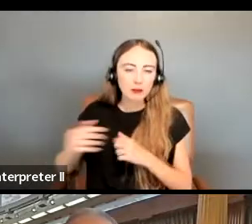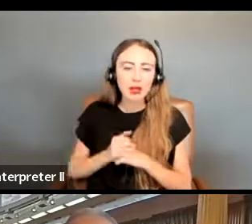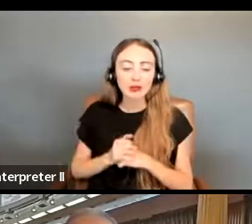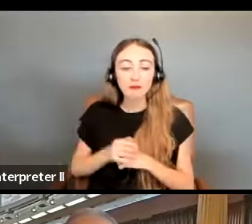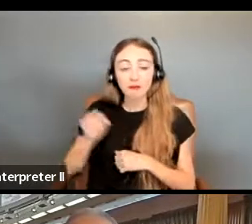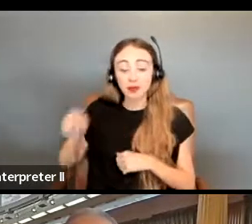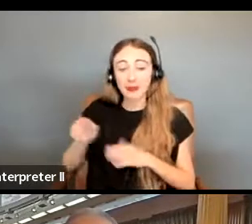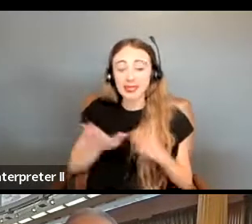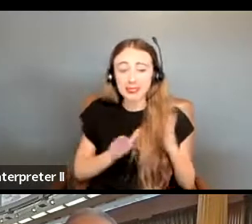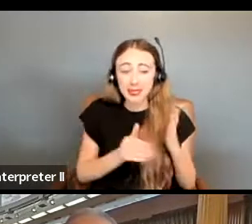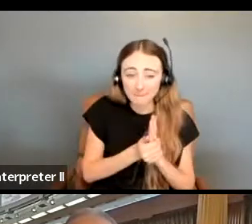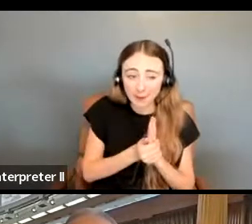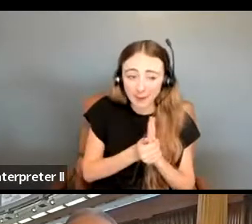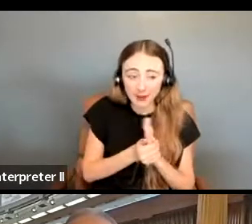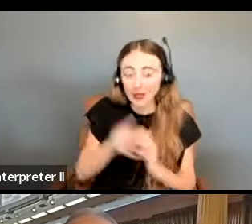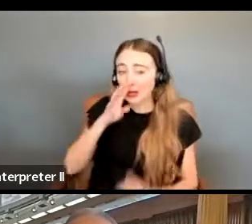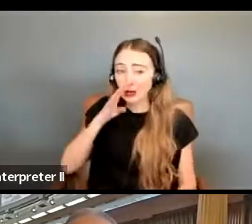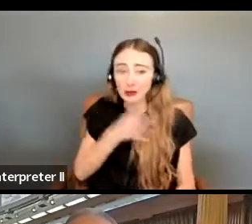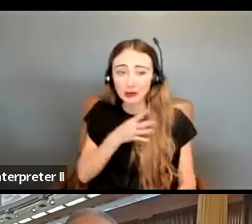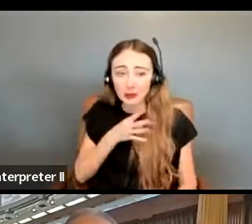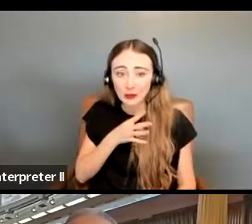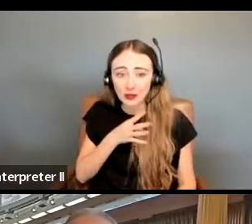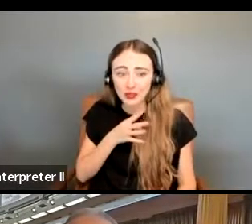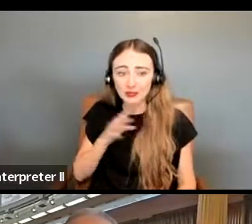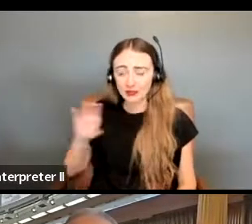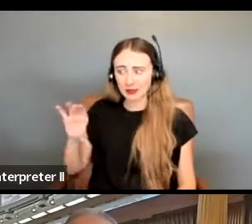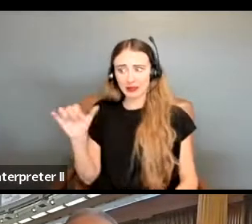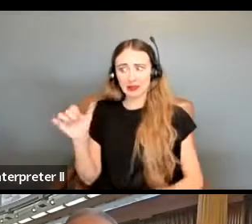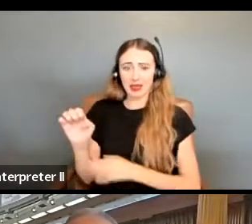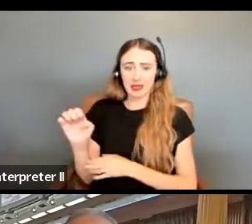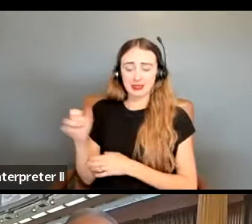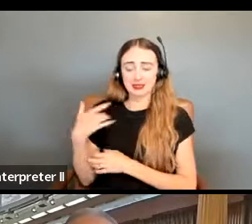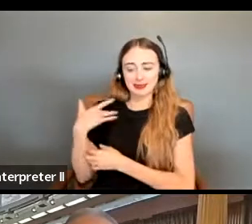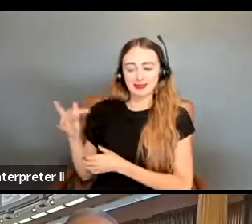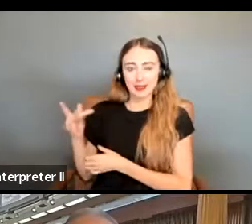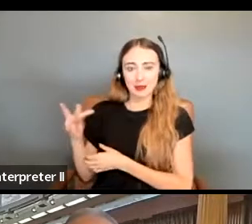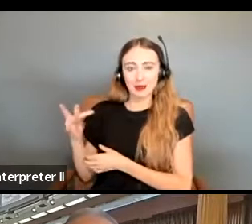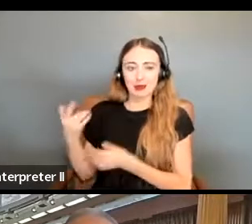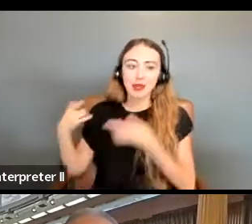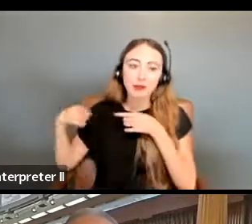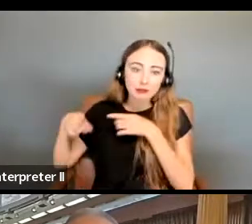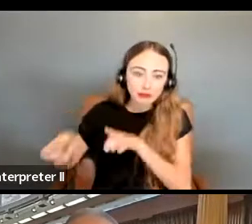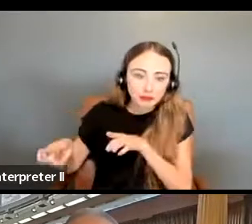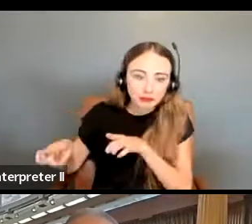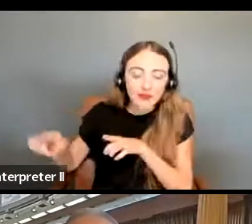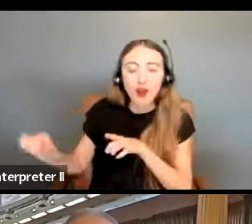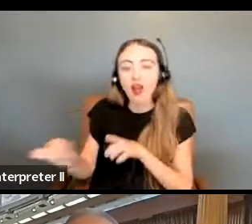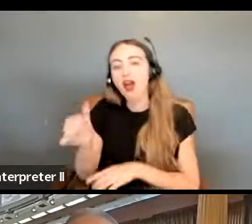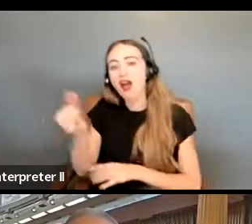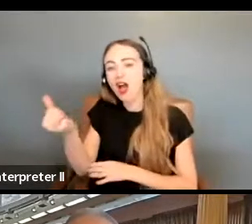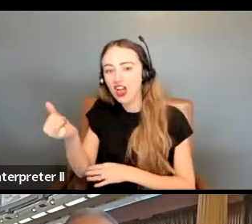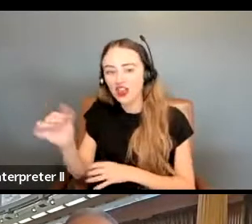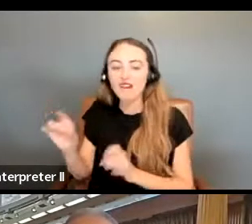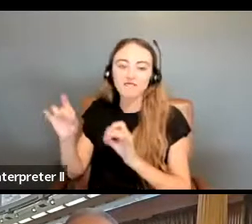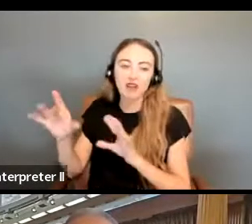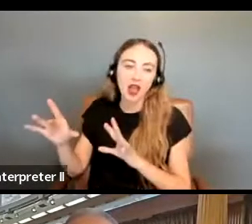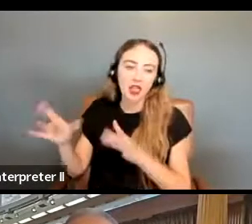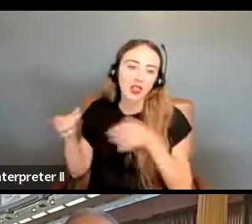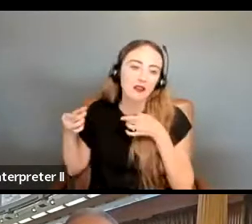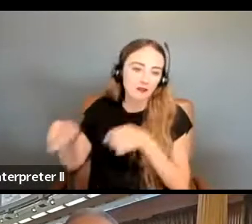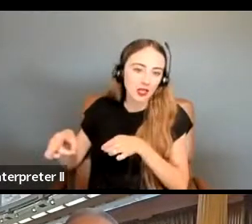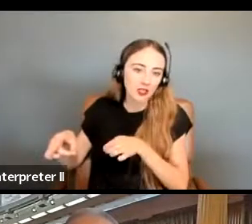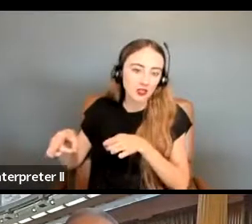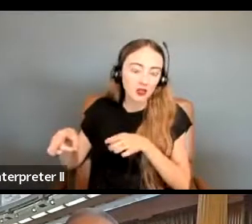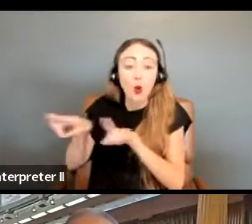underlying rationale ignores that the worst of cases are often accompanied by convictions and sentencing for other violent offenses, which would also